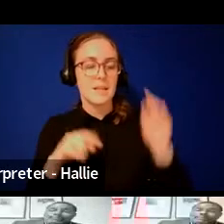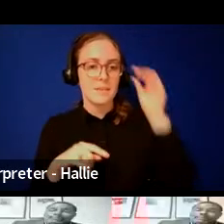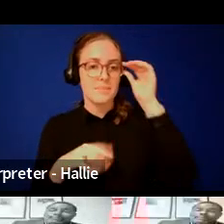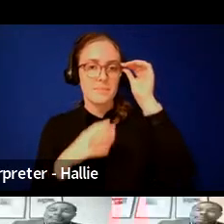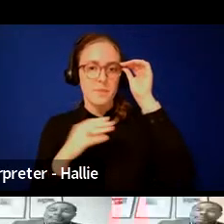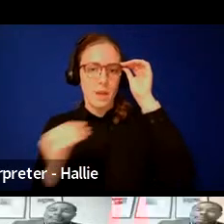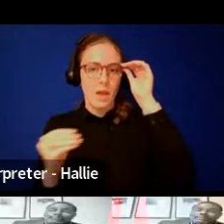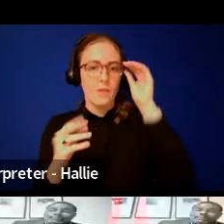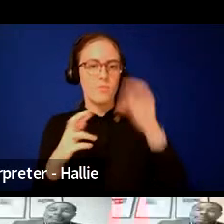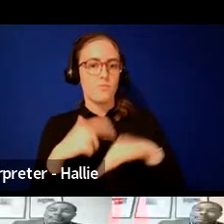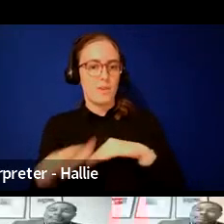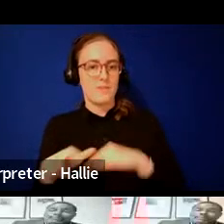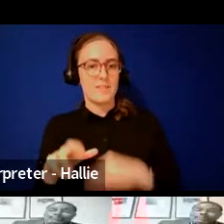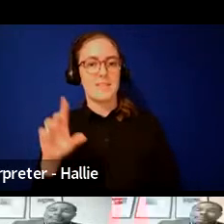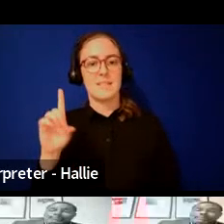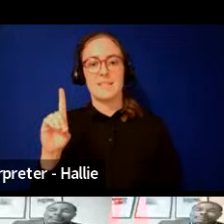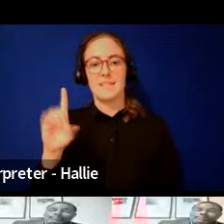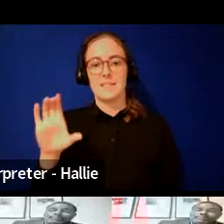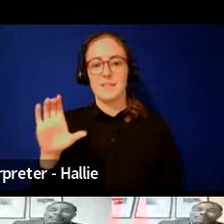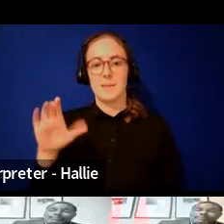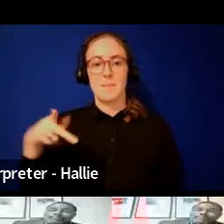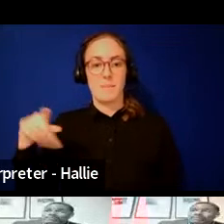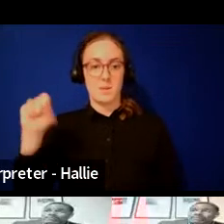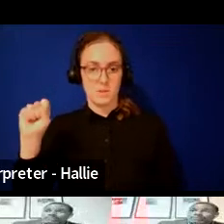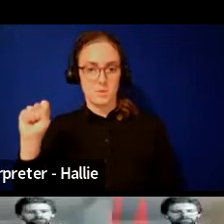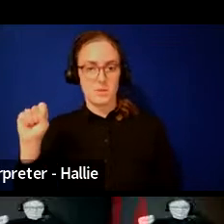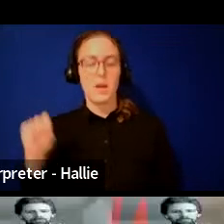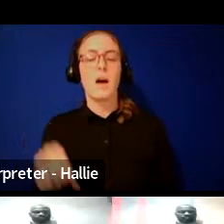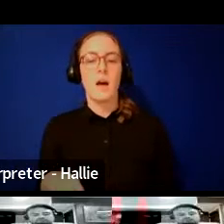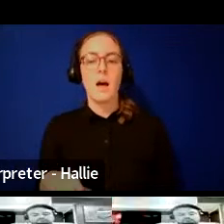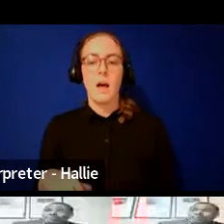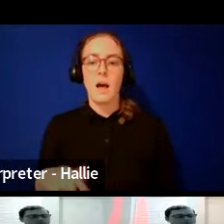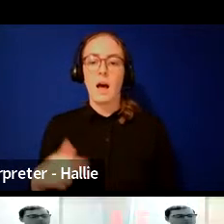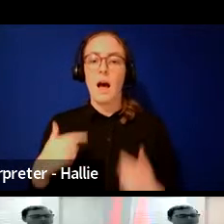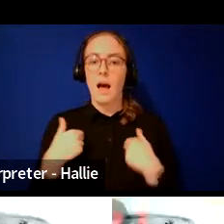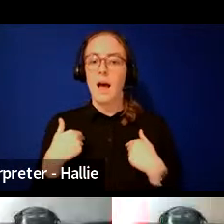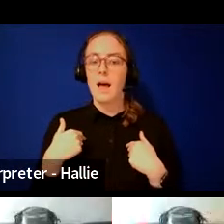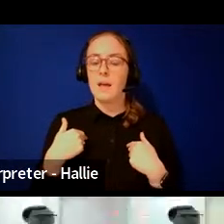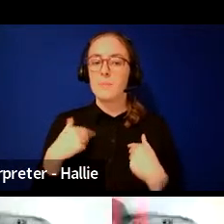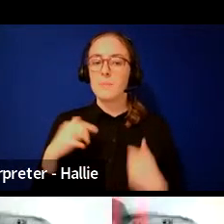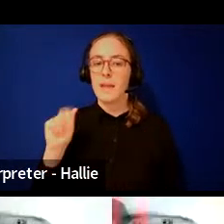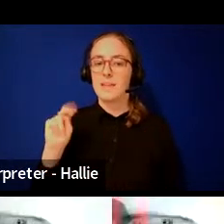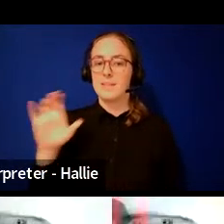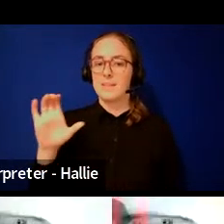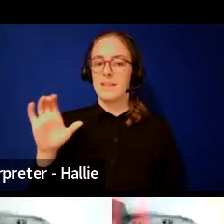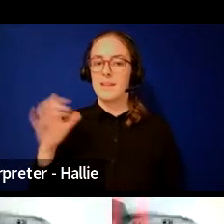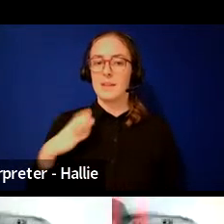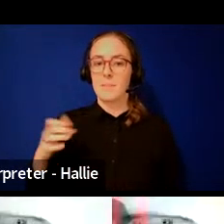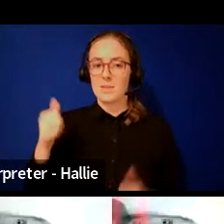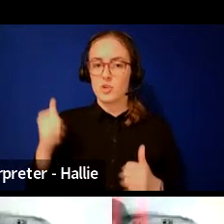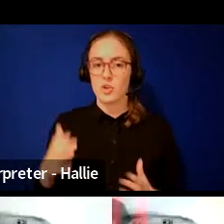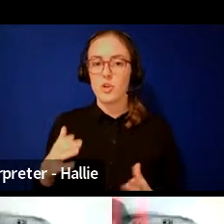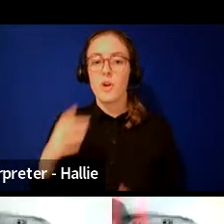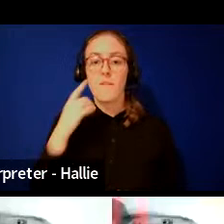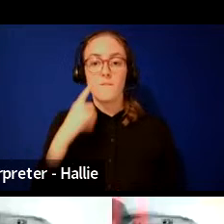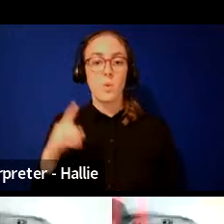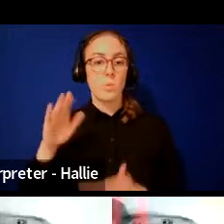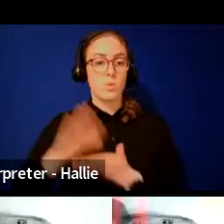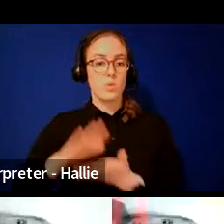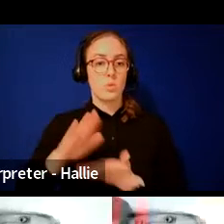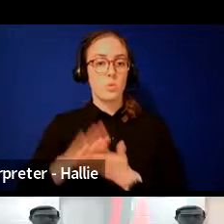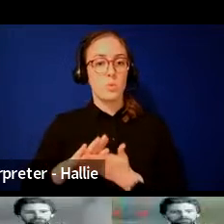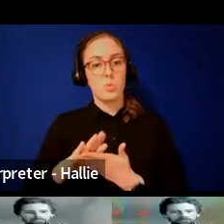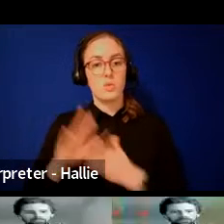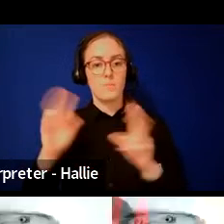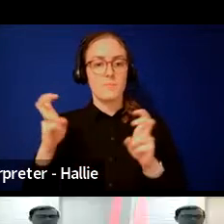reference to DC public schools and everything. I am the ANC Commissioner for what they call the schools on the